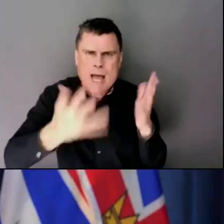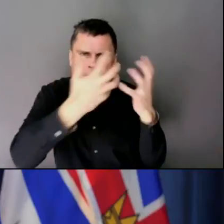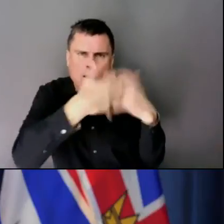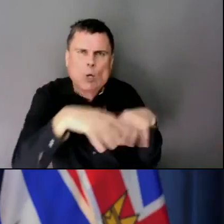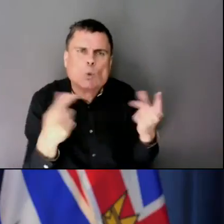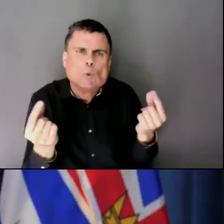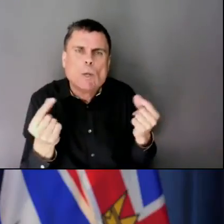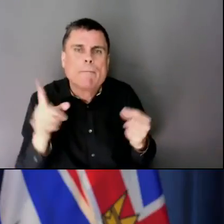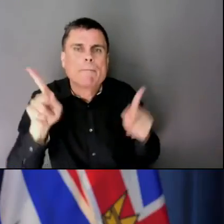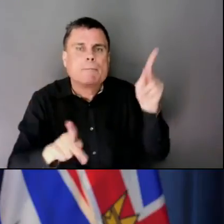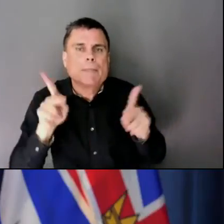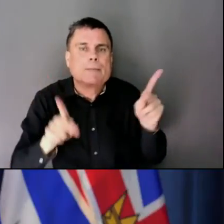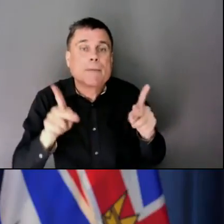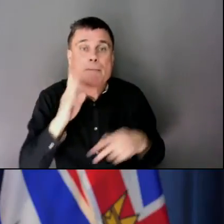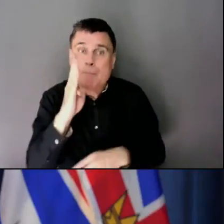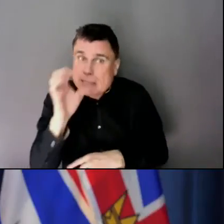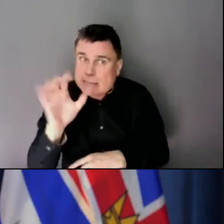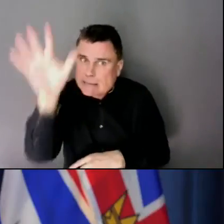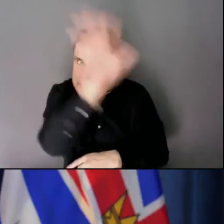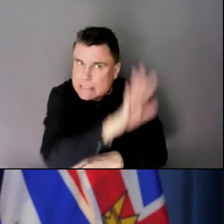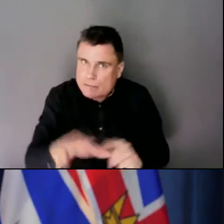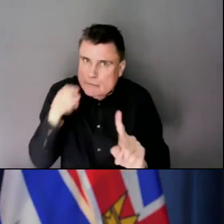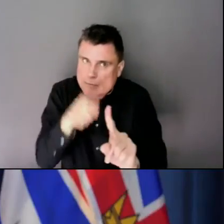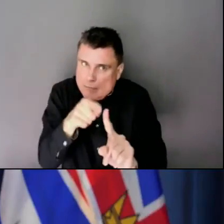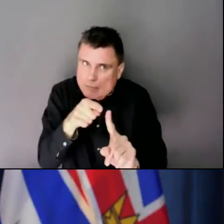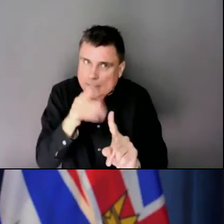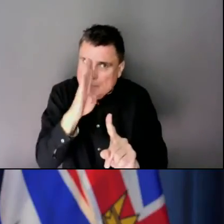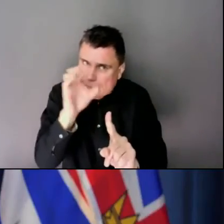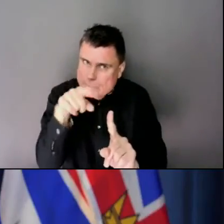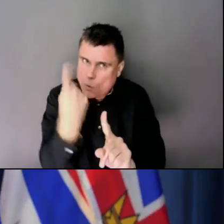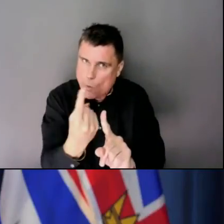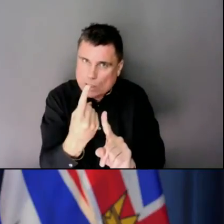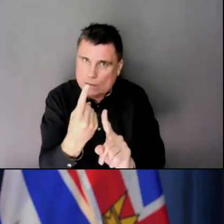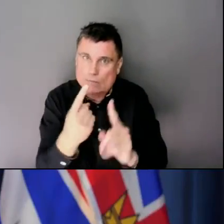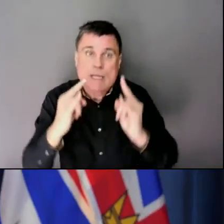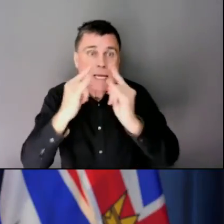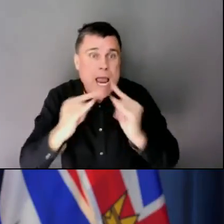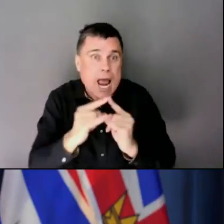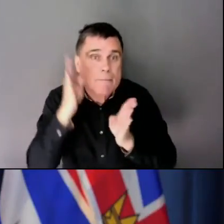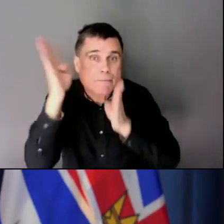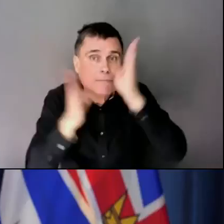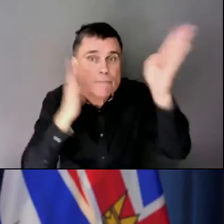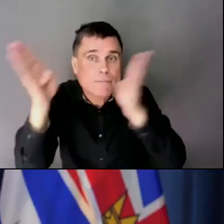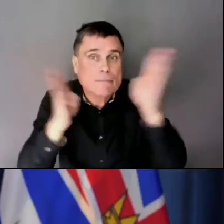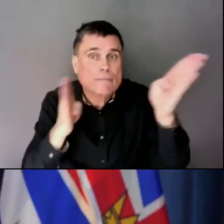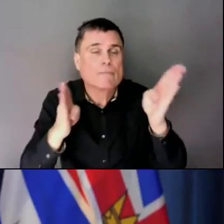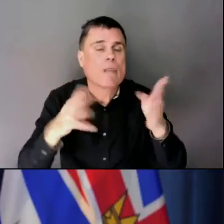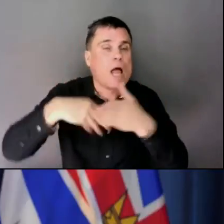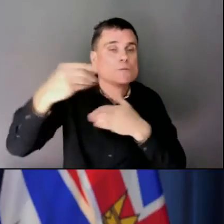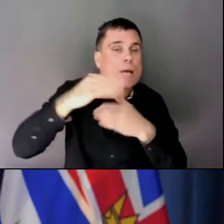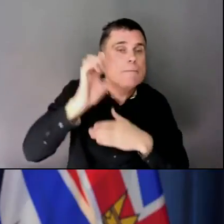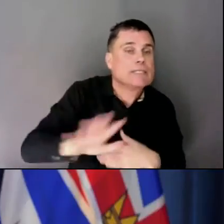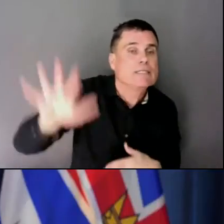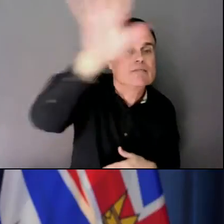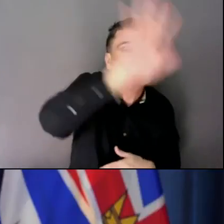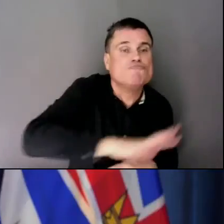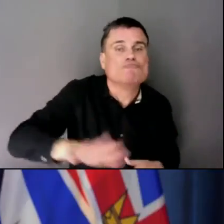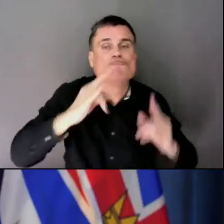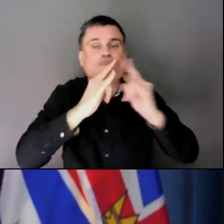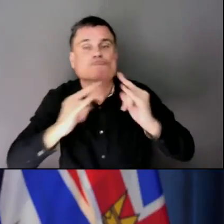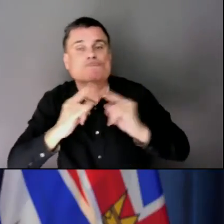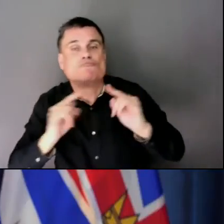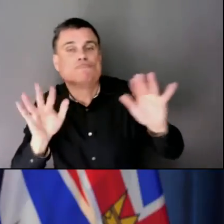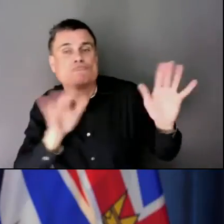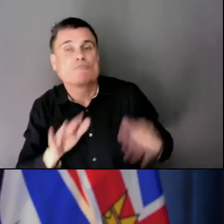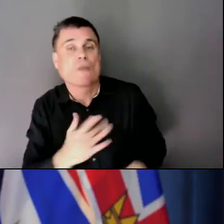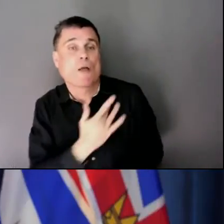to celebrate and enjoy the abundance of BC. The issues around interprovincial travel, I'm sure I'll get a question on